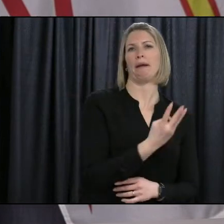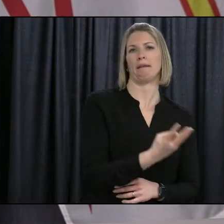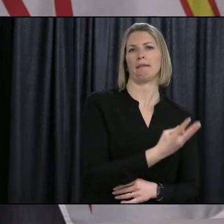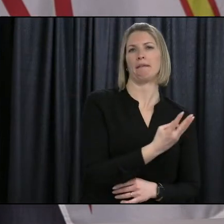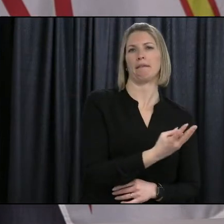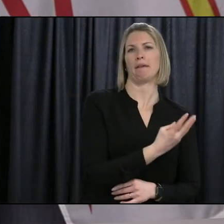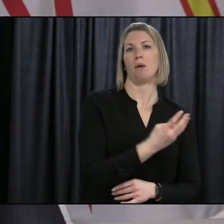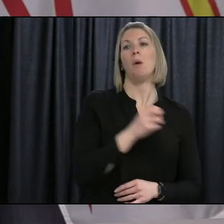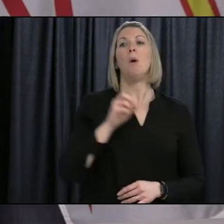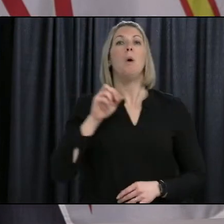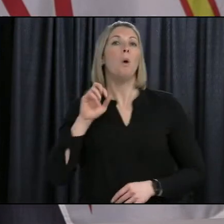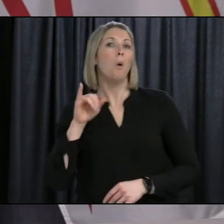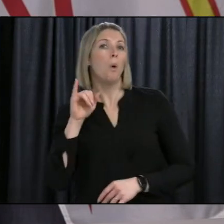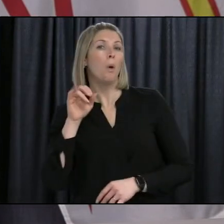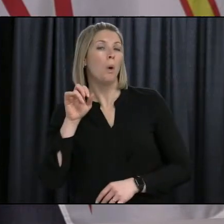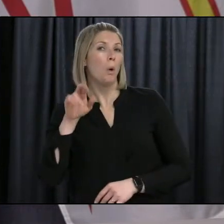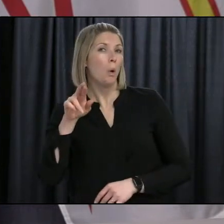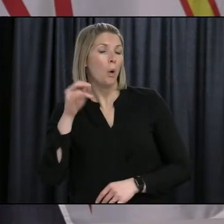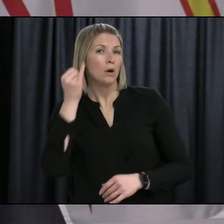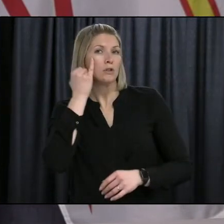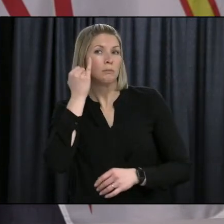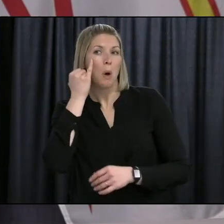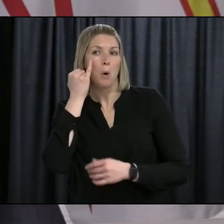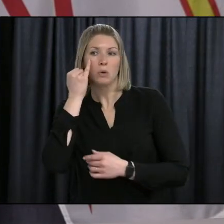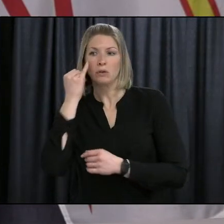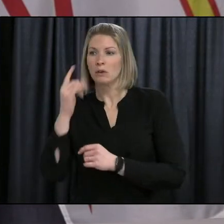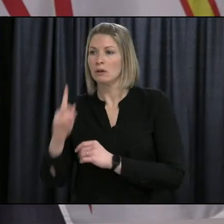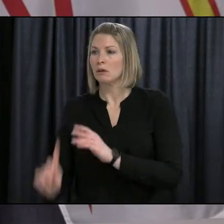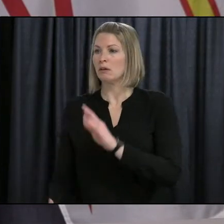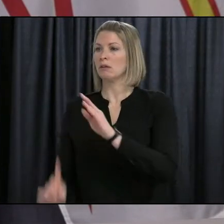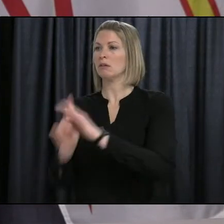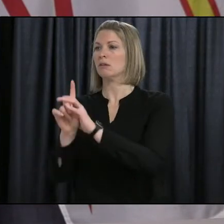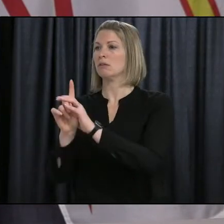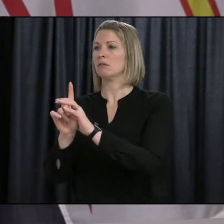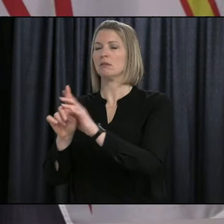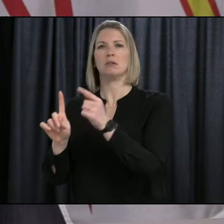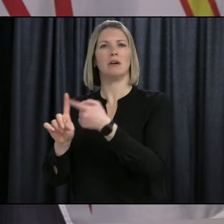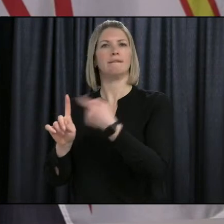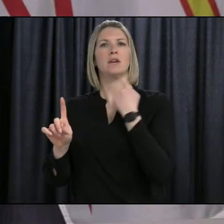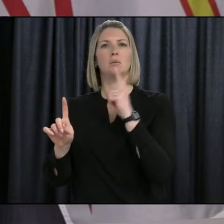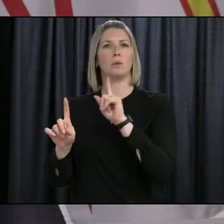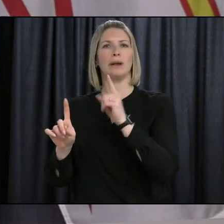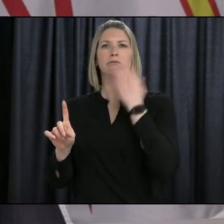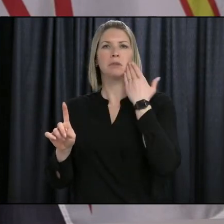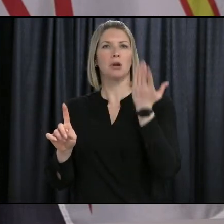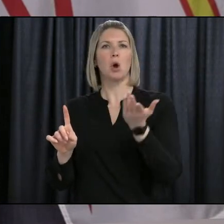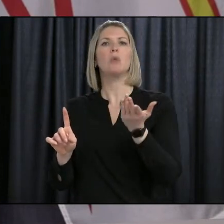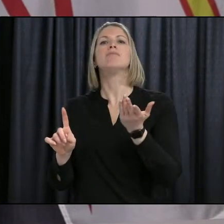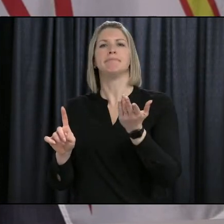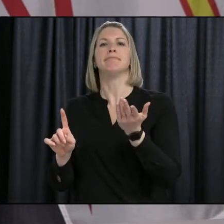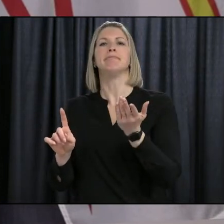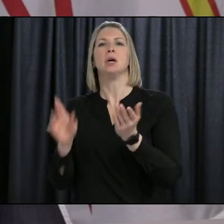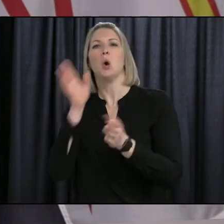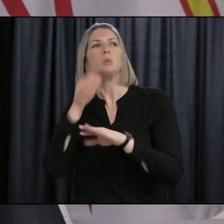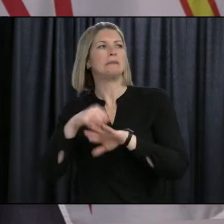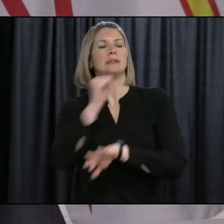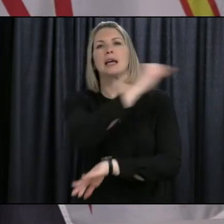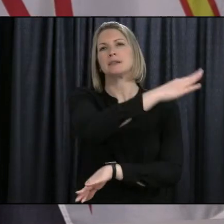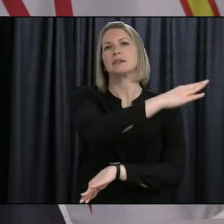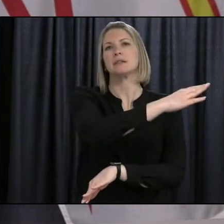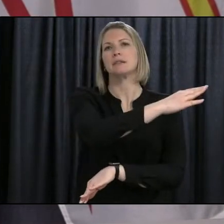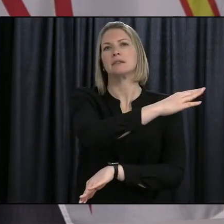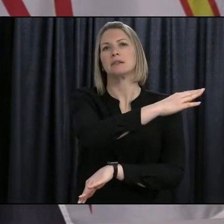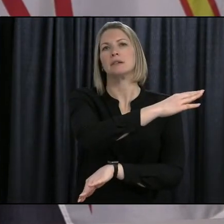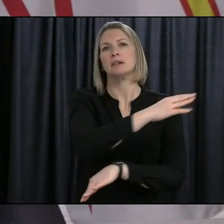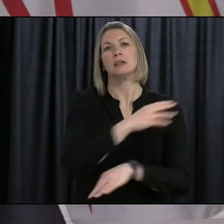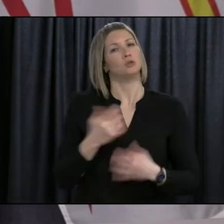suspicious transmission pattern or something like that. These are all samples that we would send off for testing. So